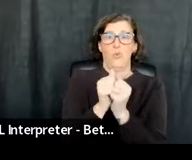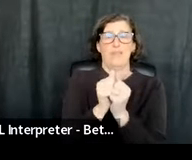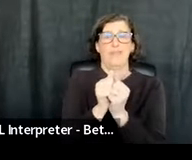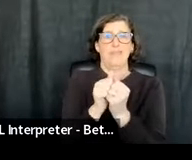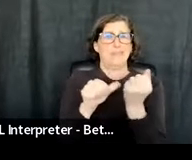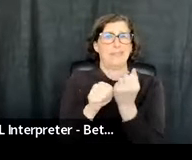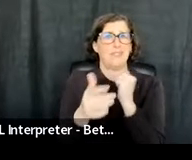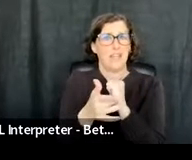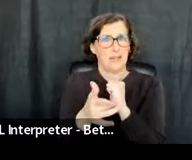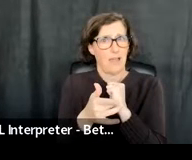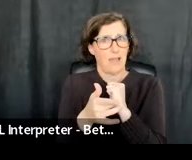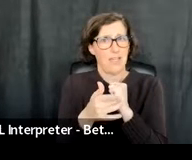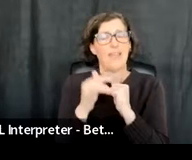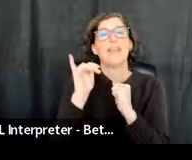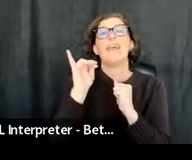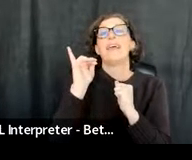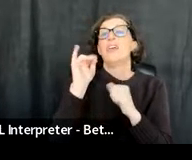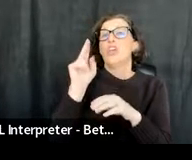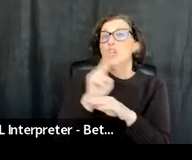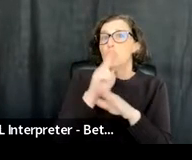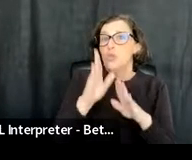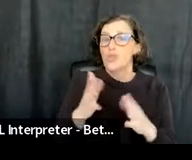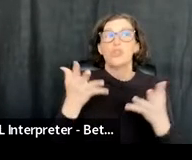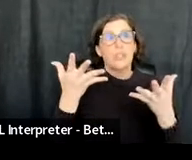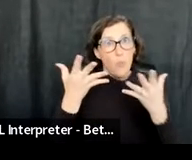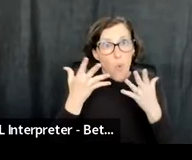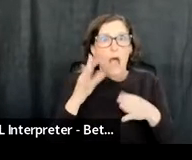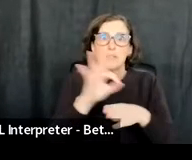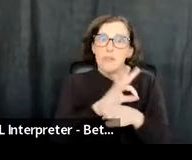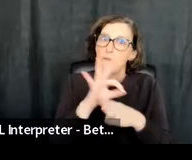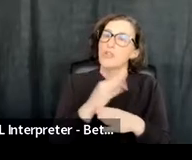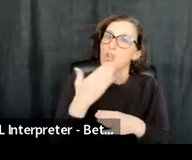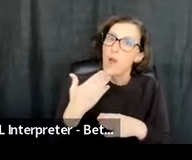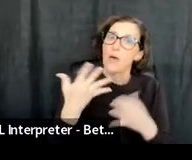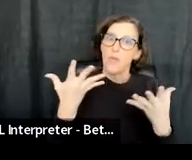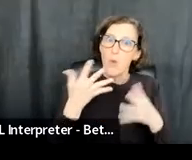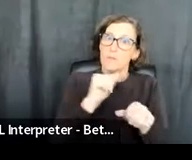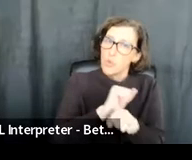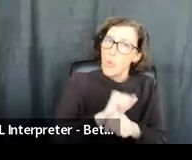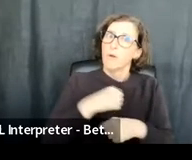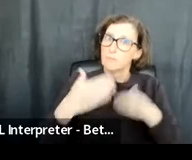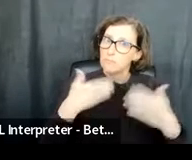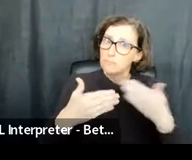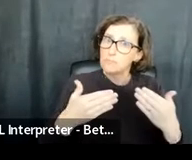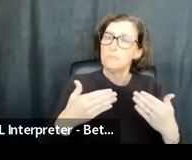all information that, again, users, they want to be functional, they want to be working on their job. So it's really, this is the role for